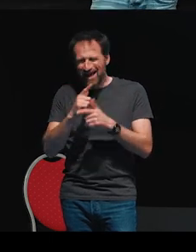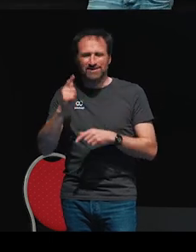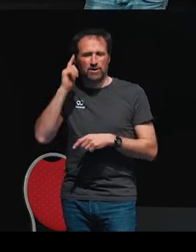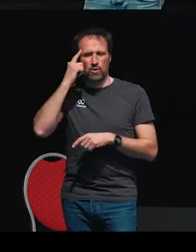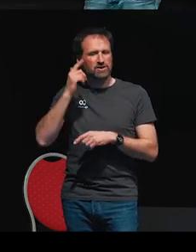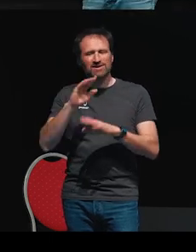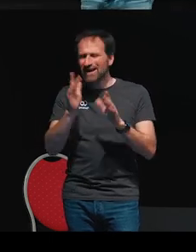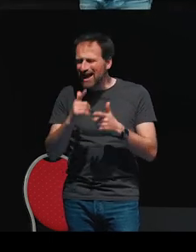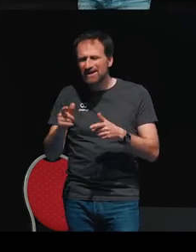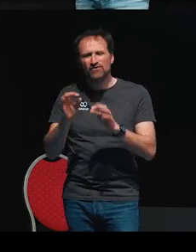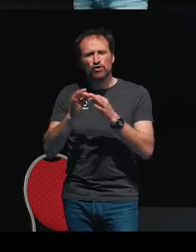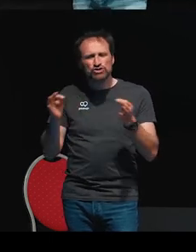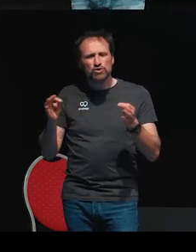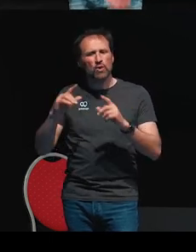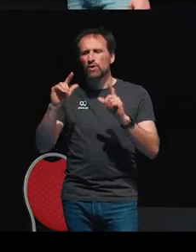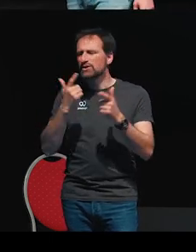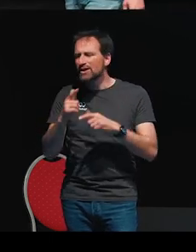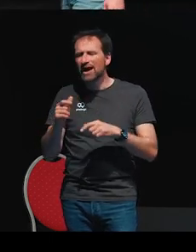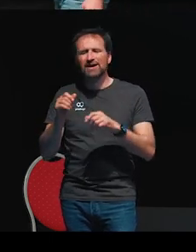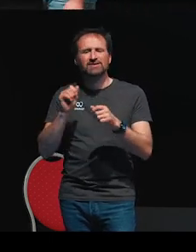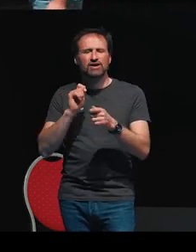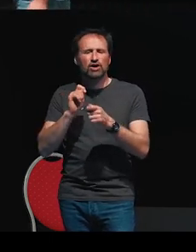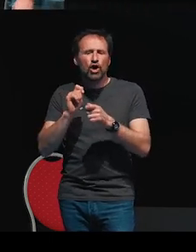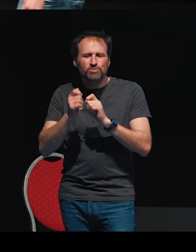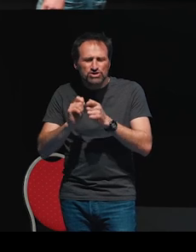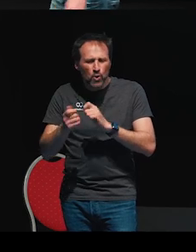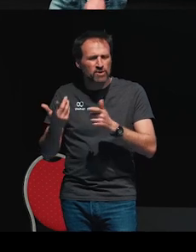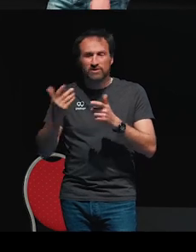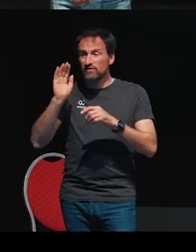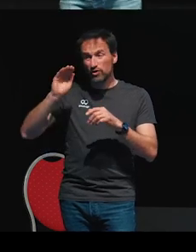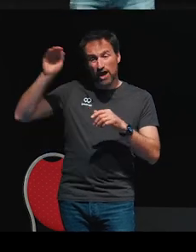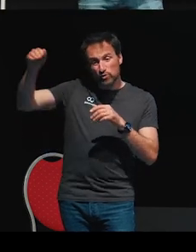objects, nothing that could get mutated from outside.